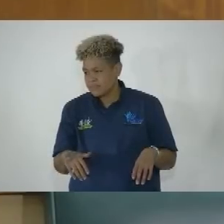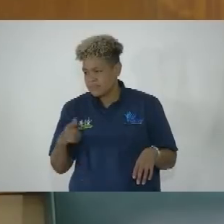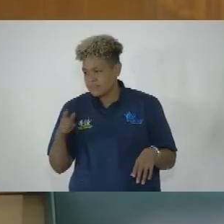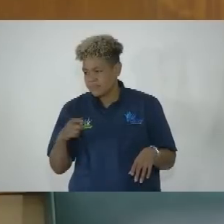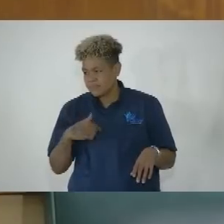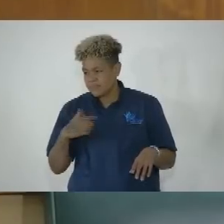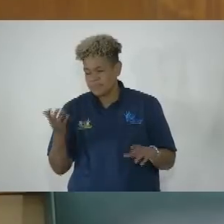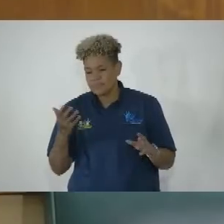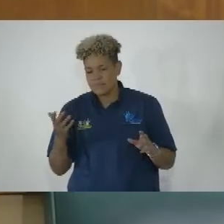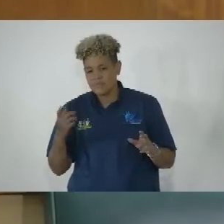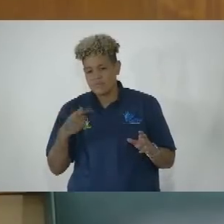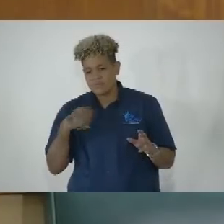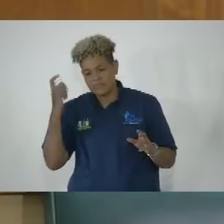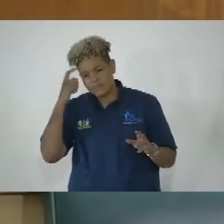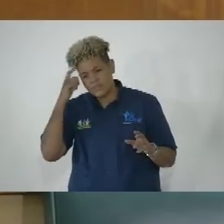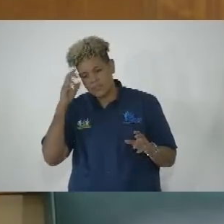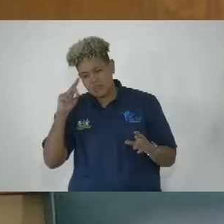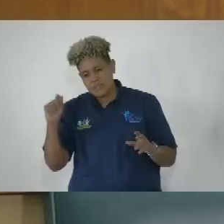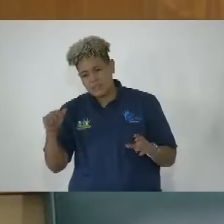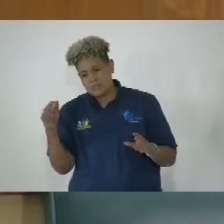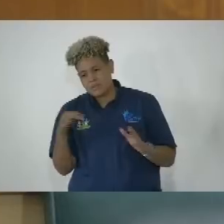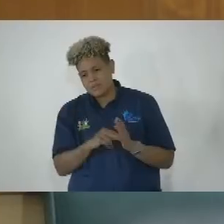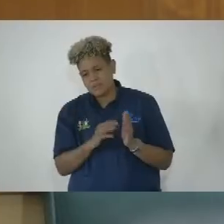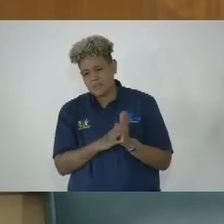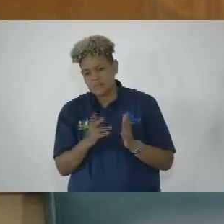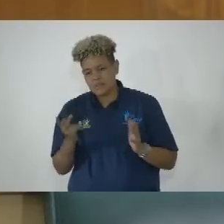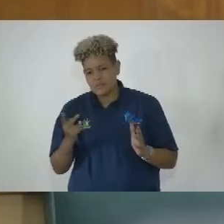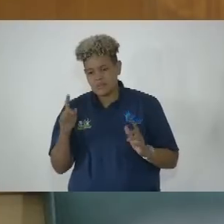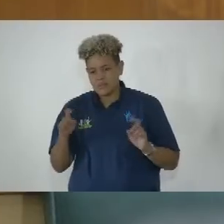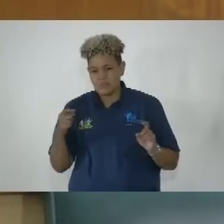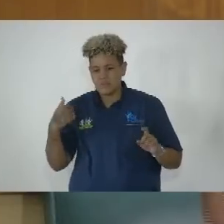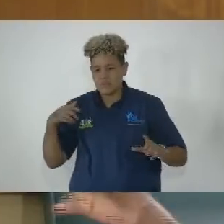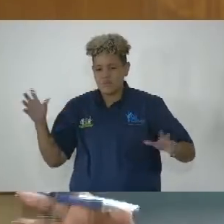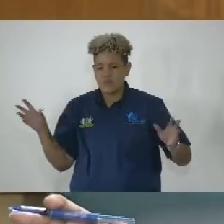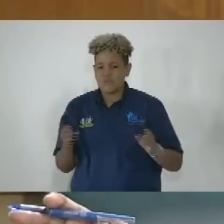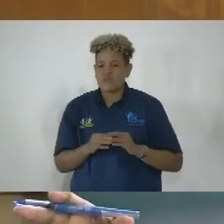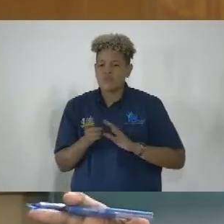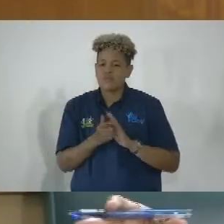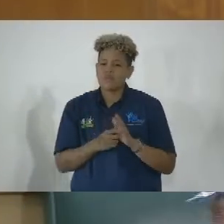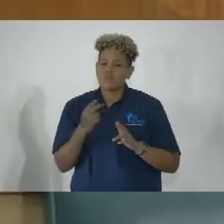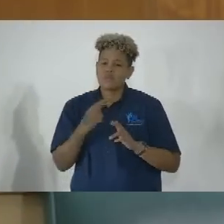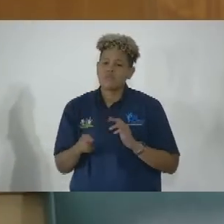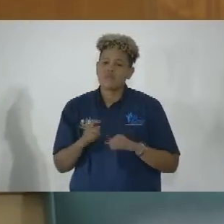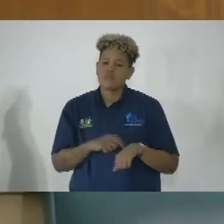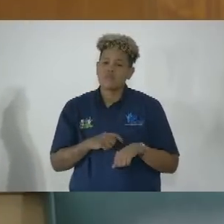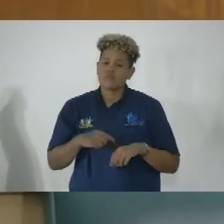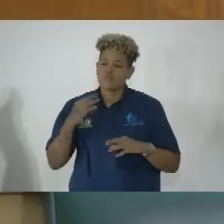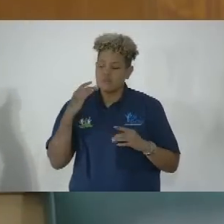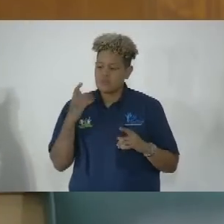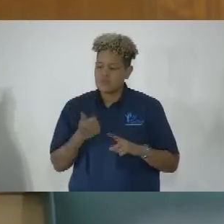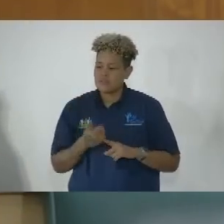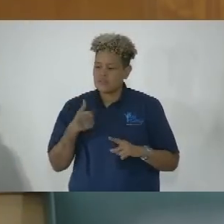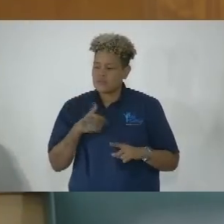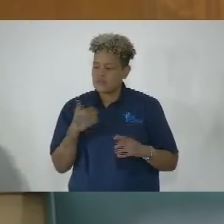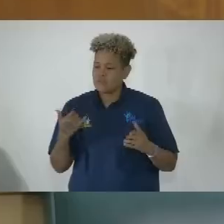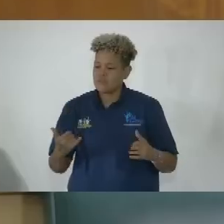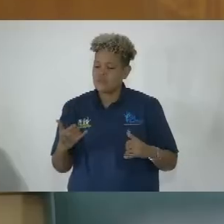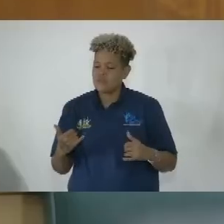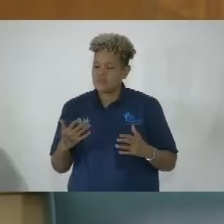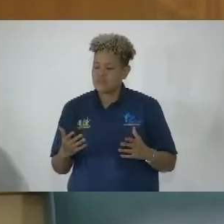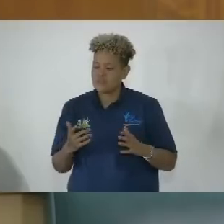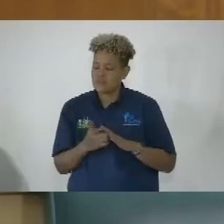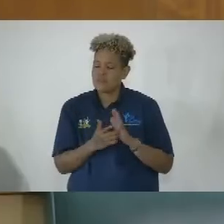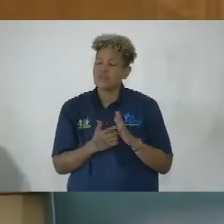So I know we are overhauling the bill in short time, but I just wondered, as we are now doing this, if it